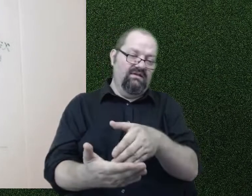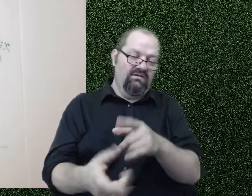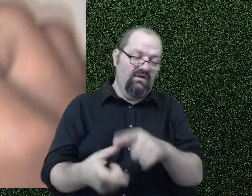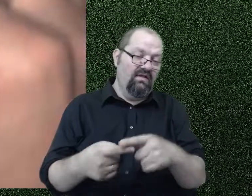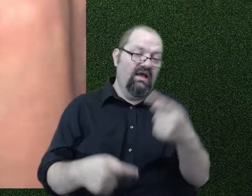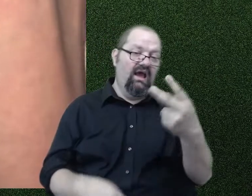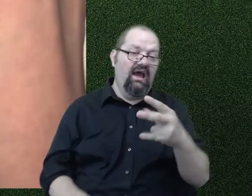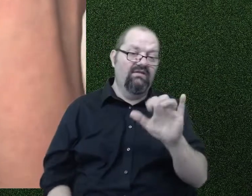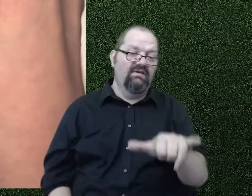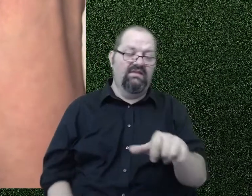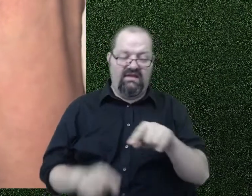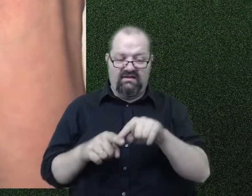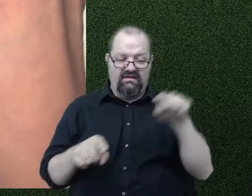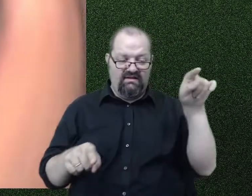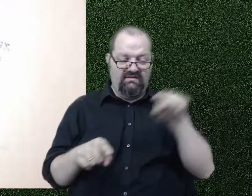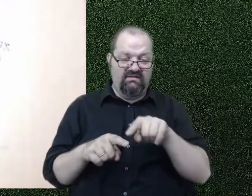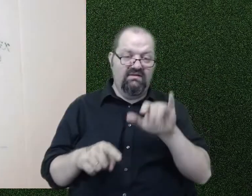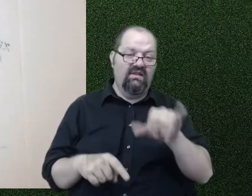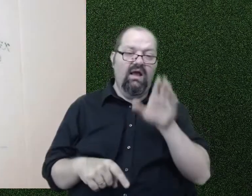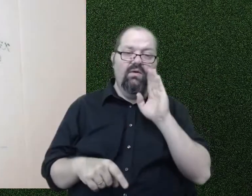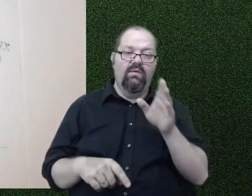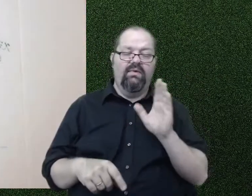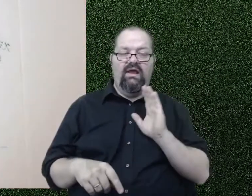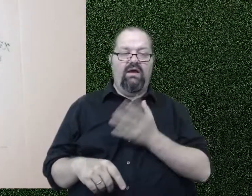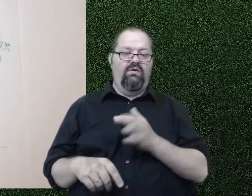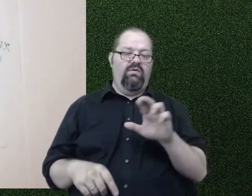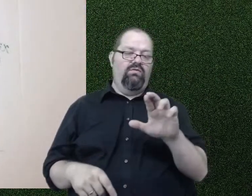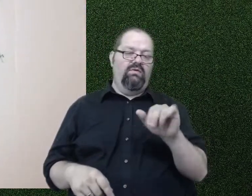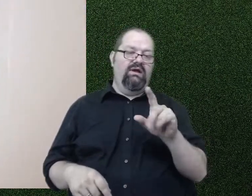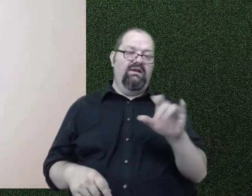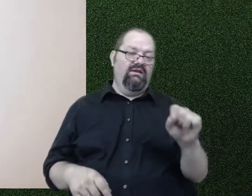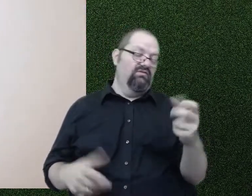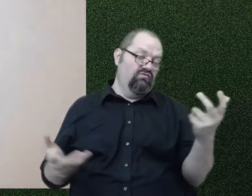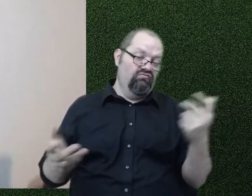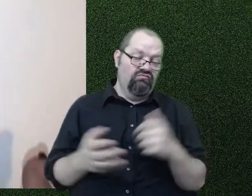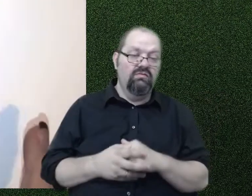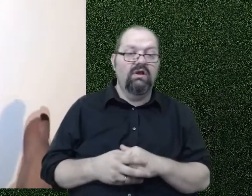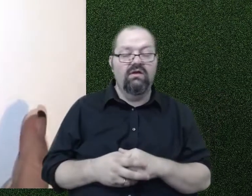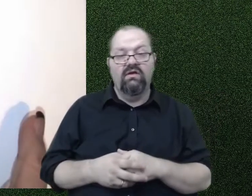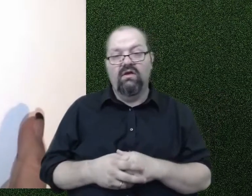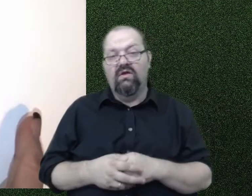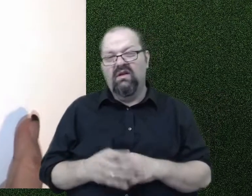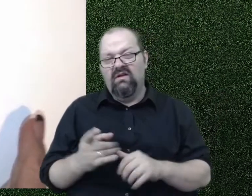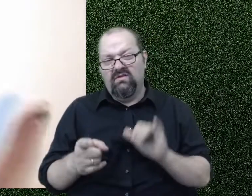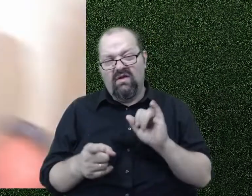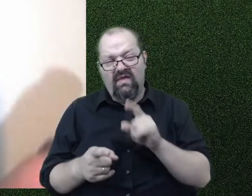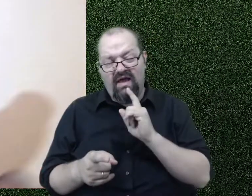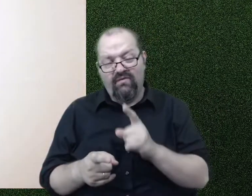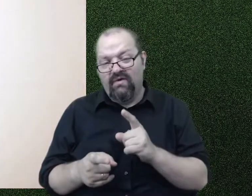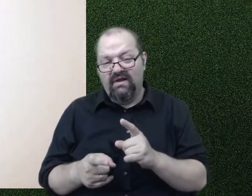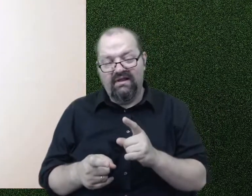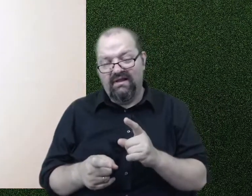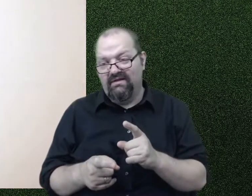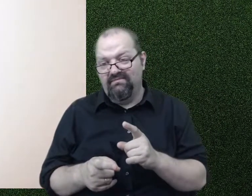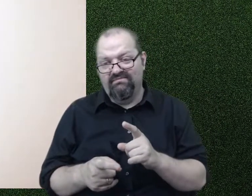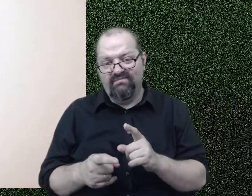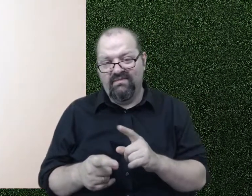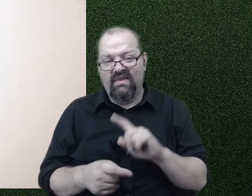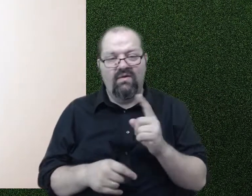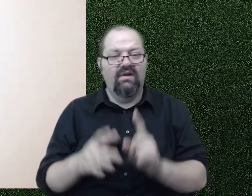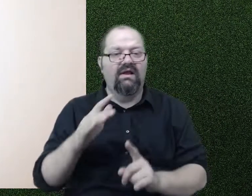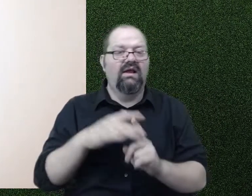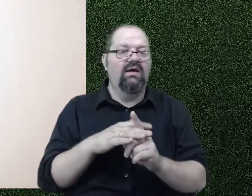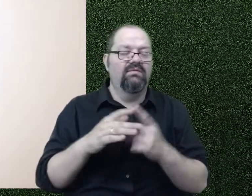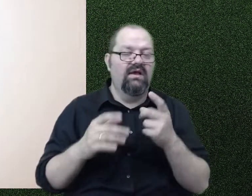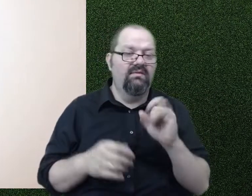that distance from one point to the other would be the radius. So this really is just going to come up whenever you're looking